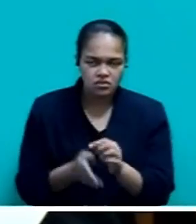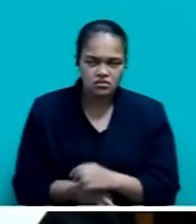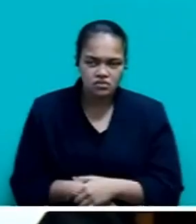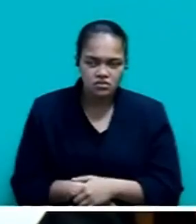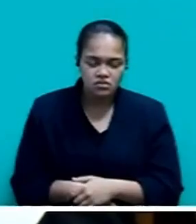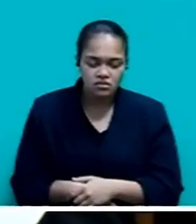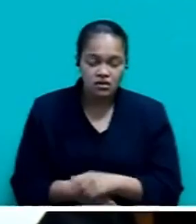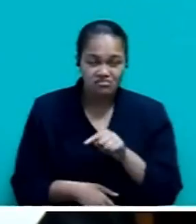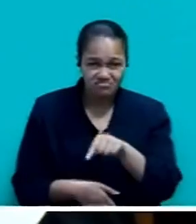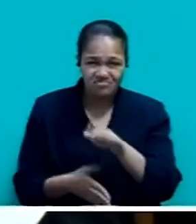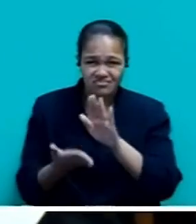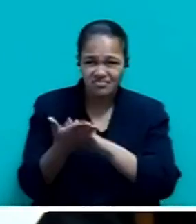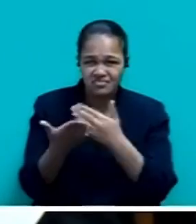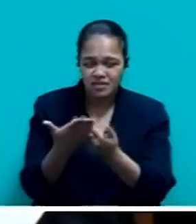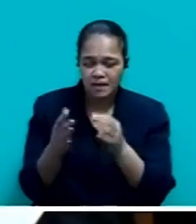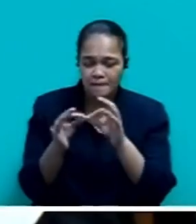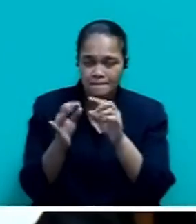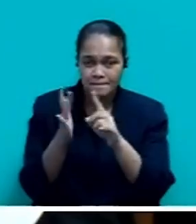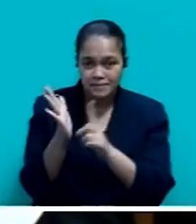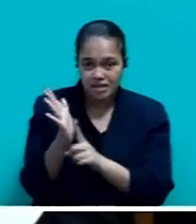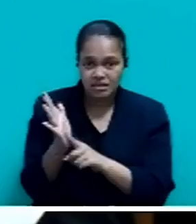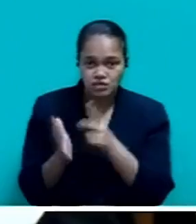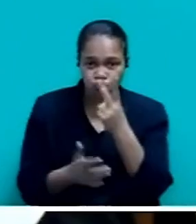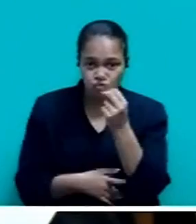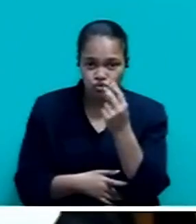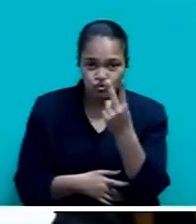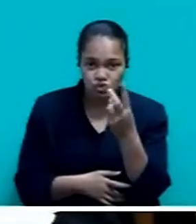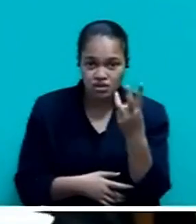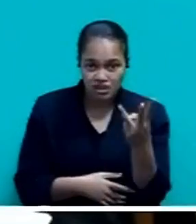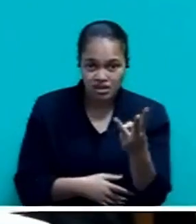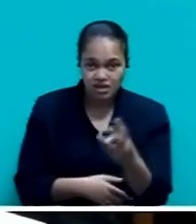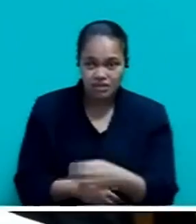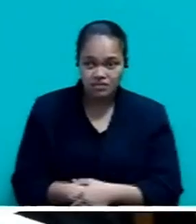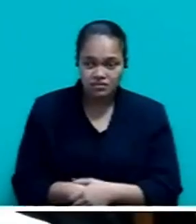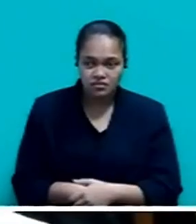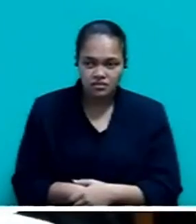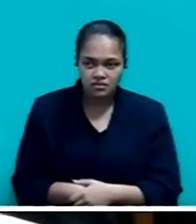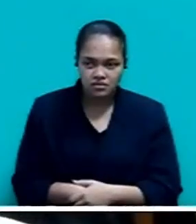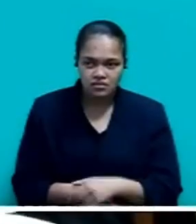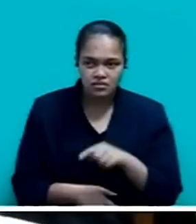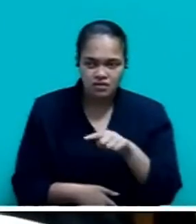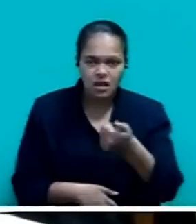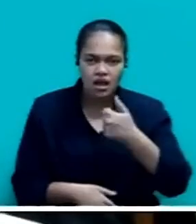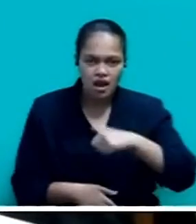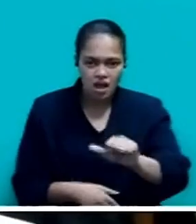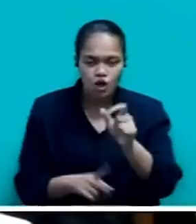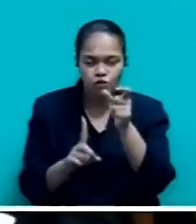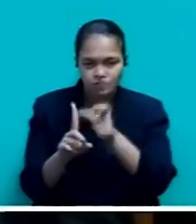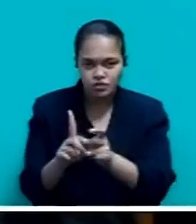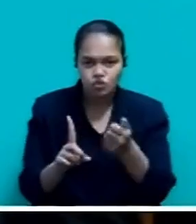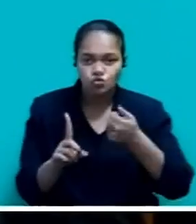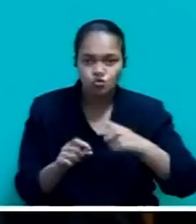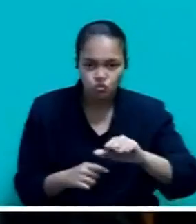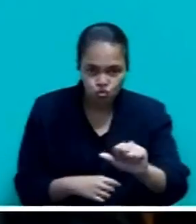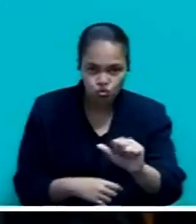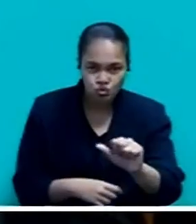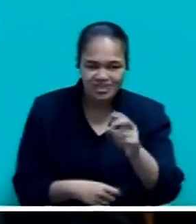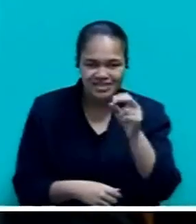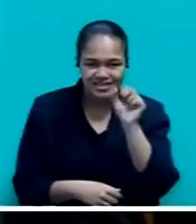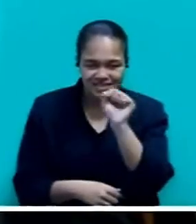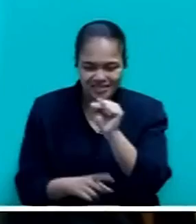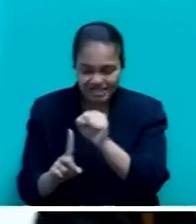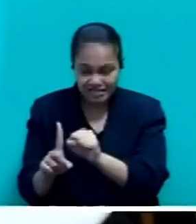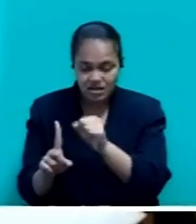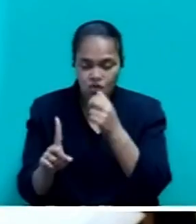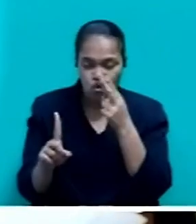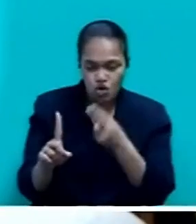Therefore, the Interpretation Bill 2023 seeks to amend the Act to allow a person to use his or her spouse's